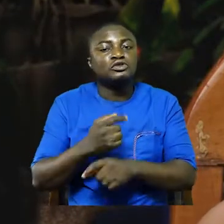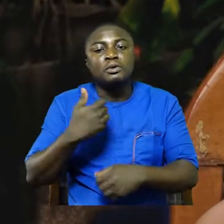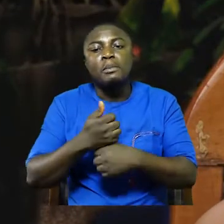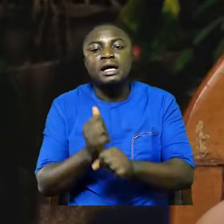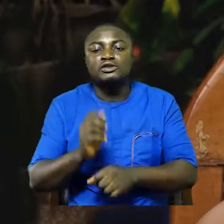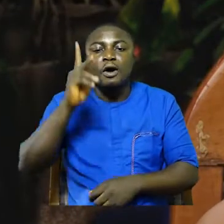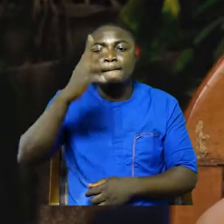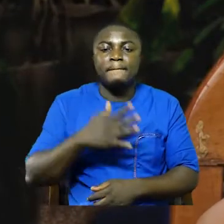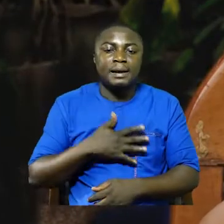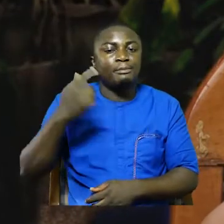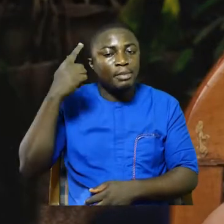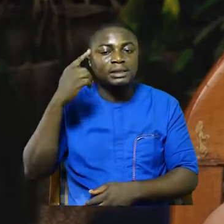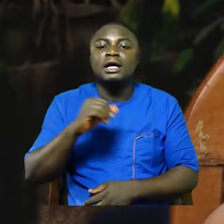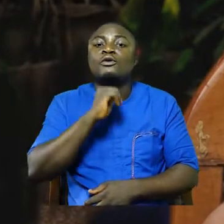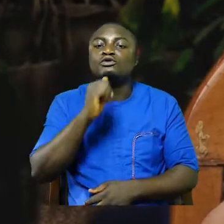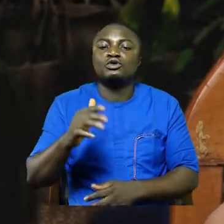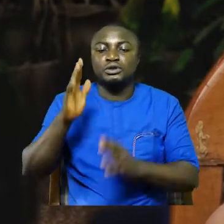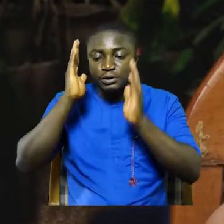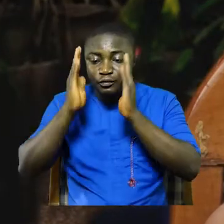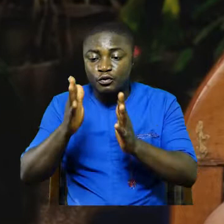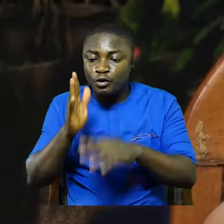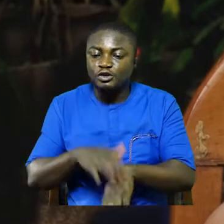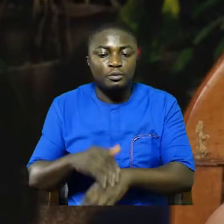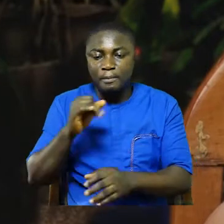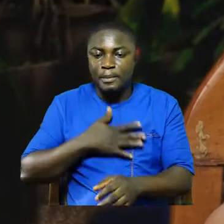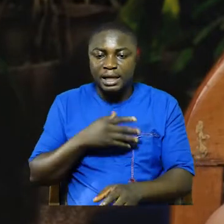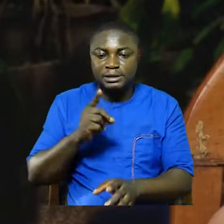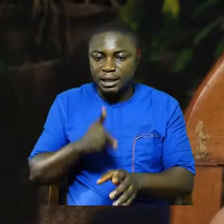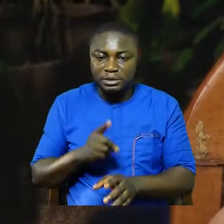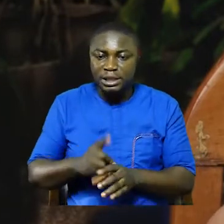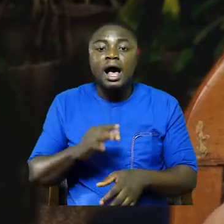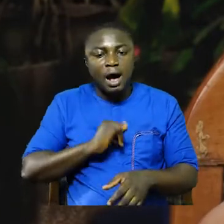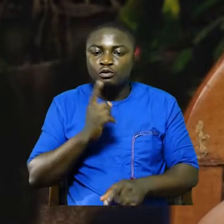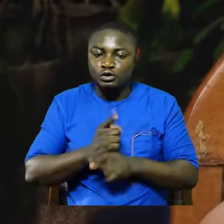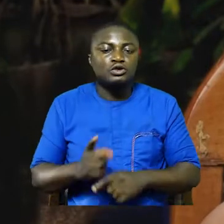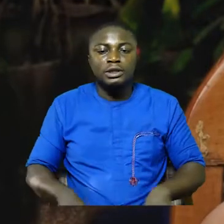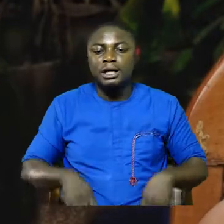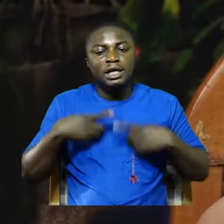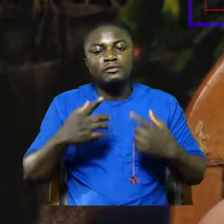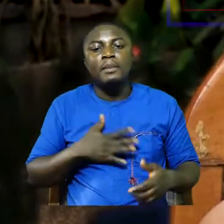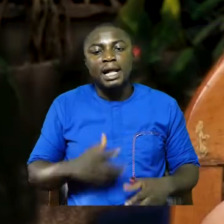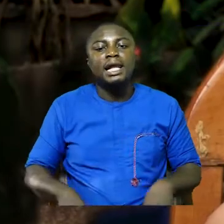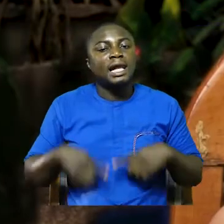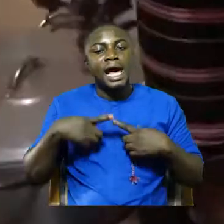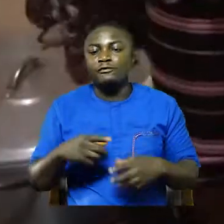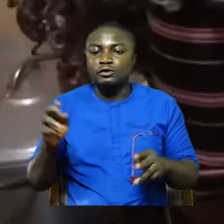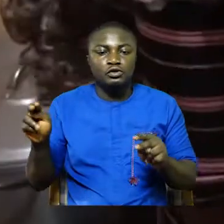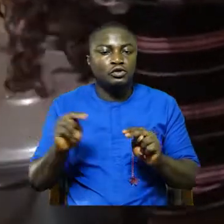made up my mind that I was not going to pay attention to it. I'm just going to live my life